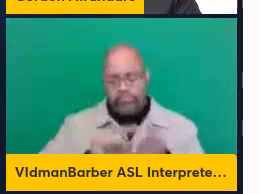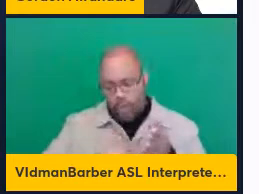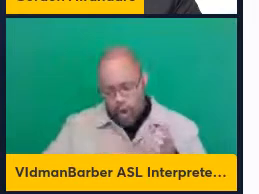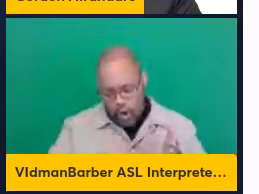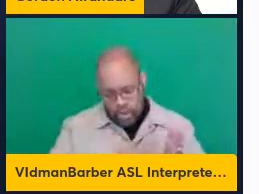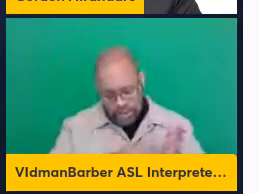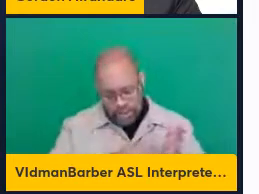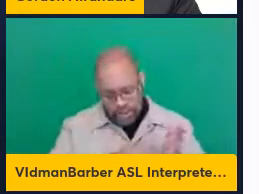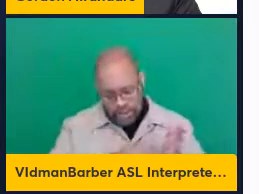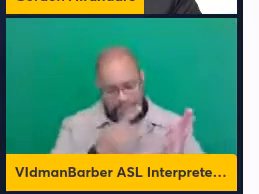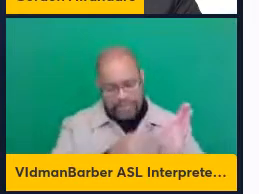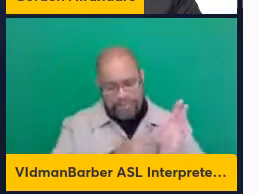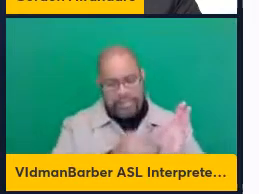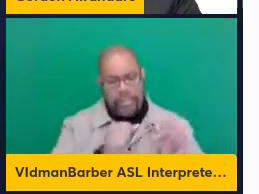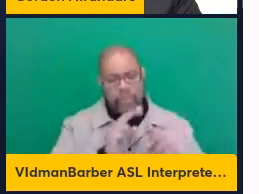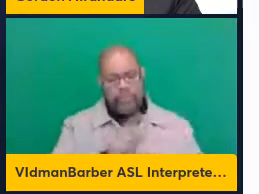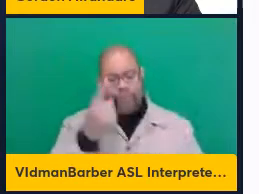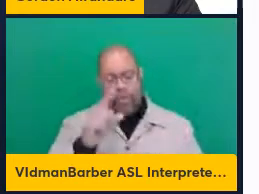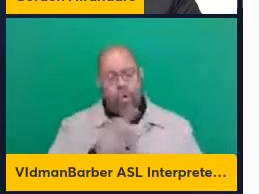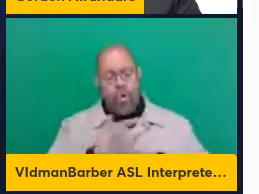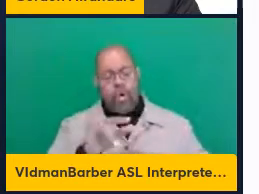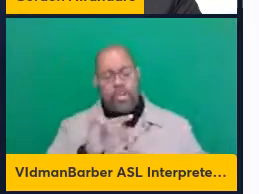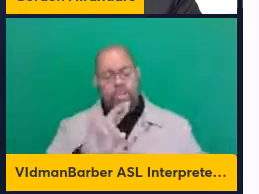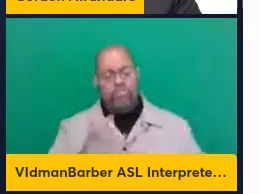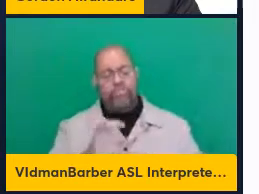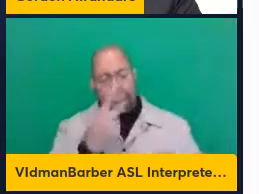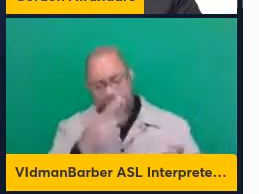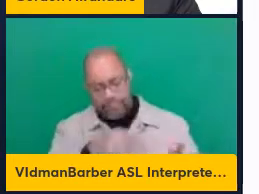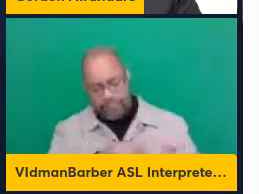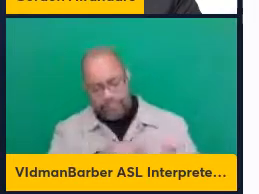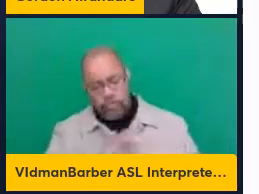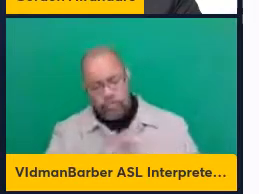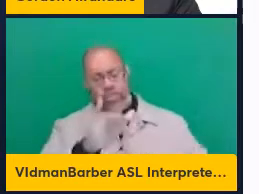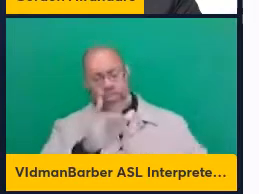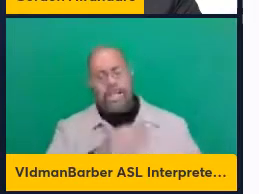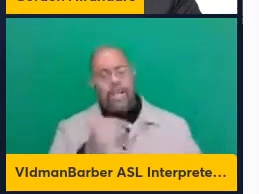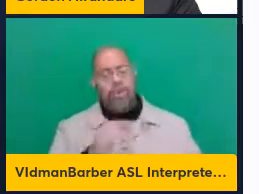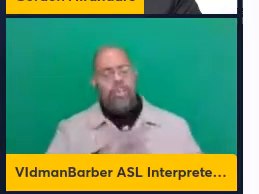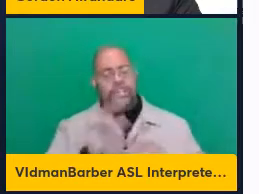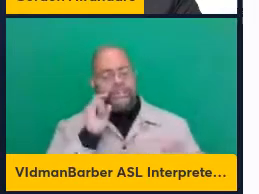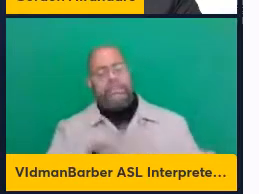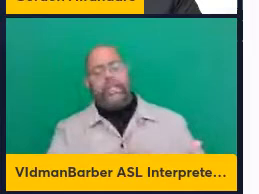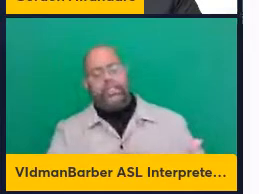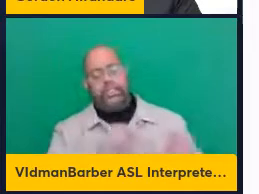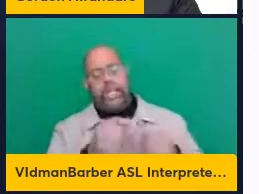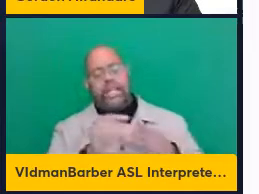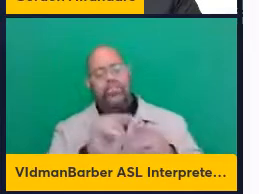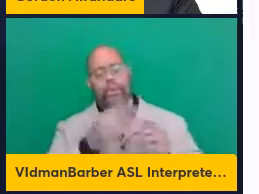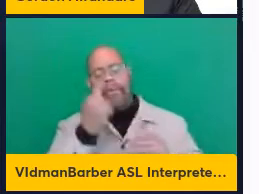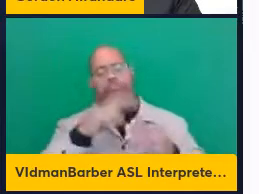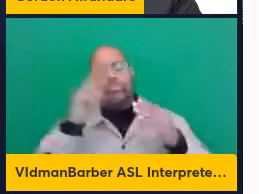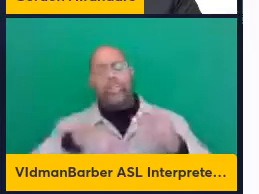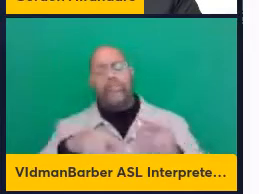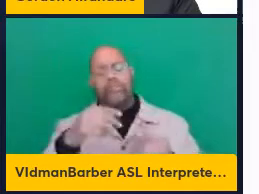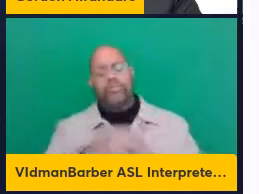be used for early diagnostics and early detection, which can lead to better outcomes for